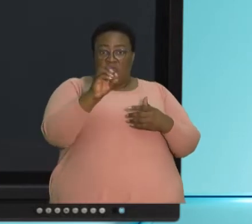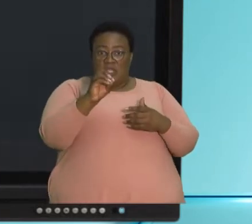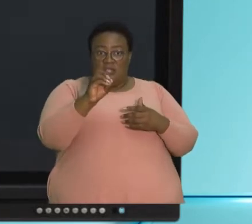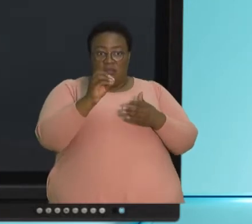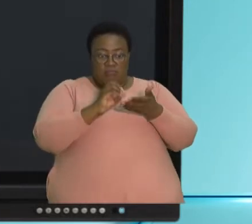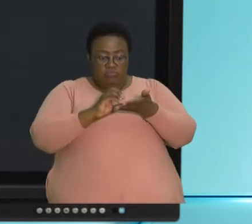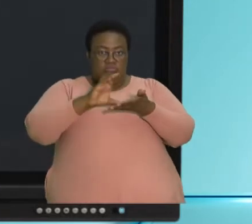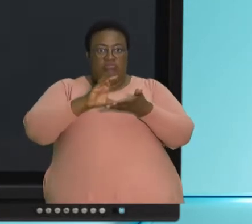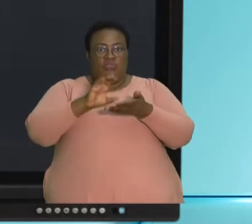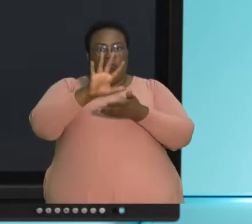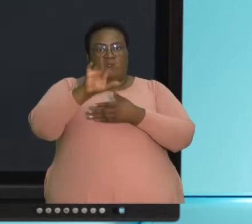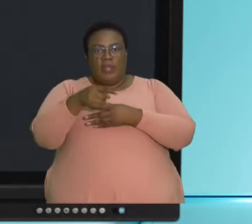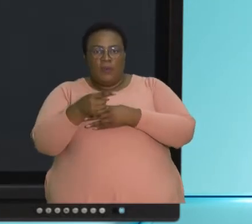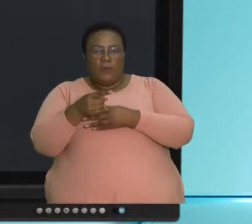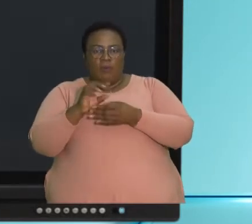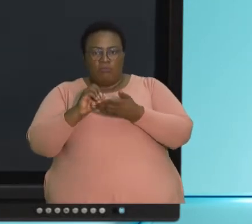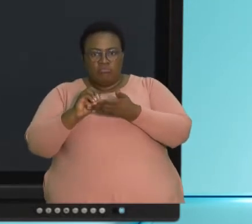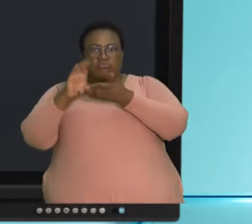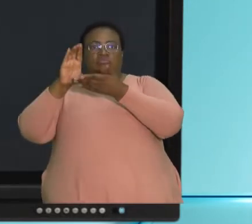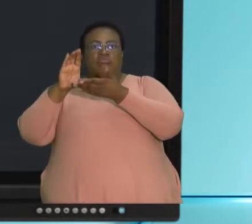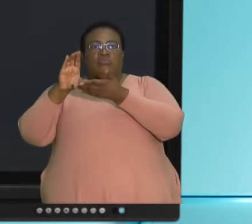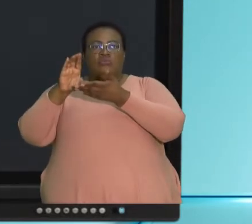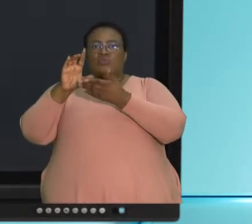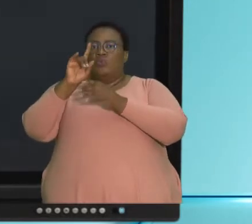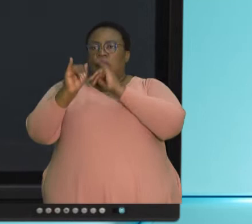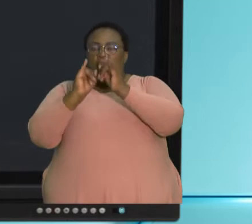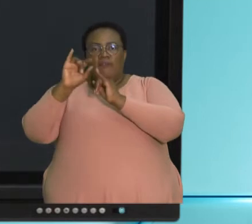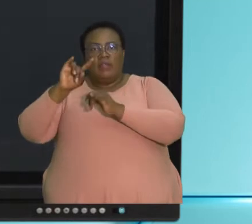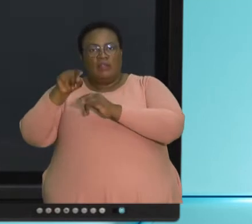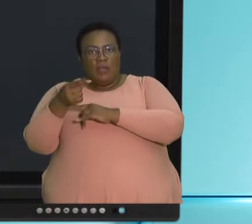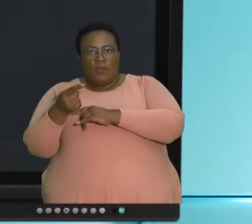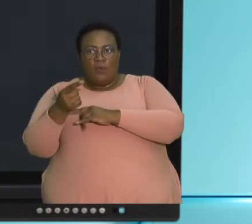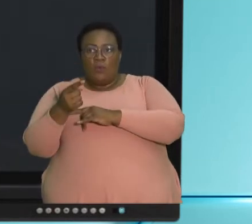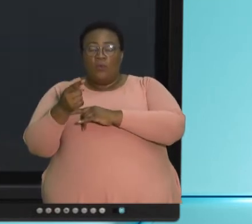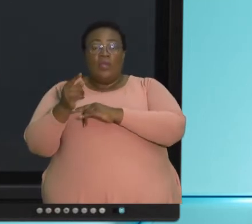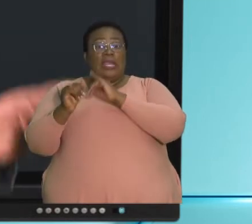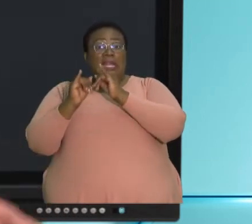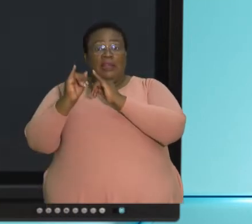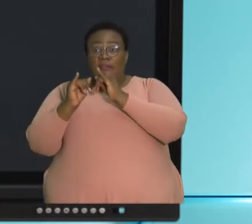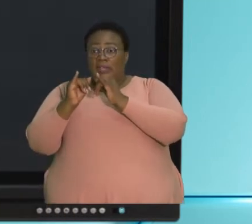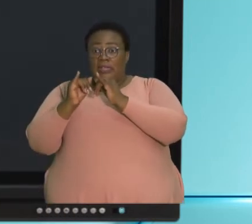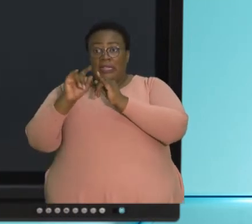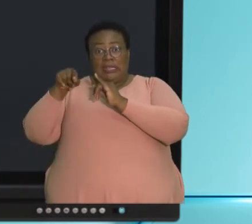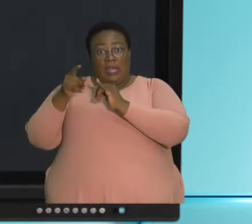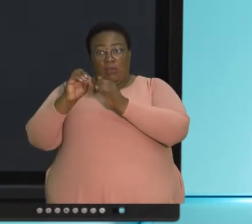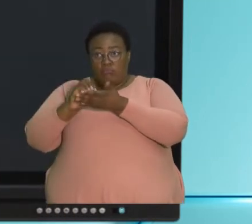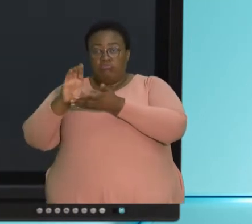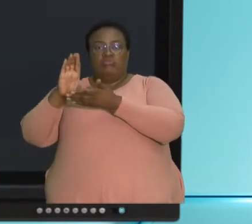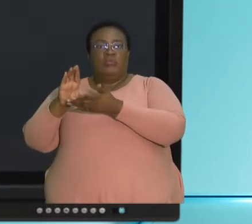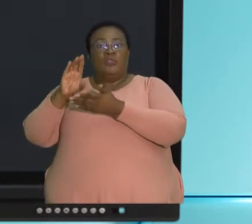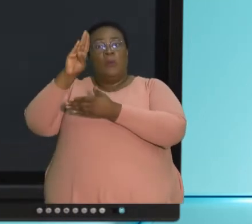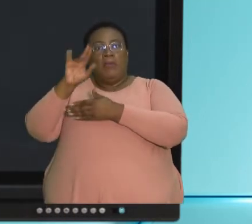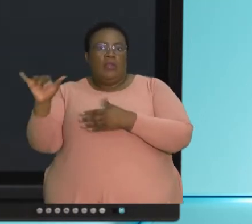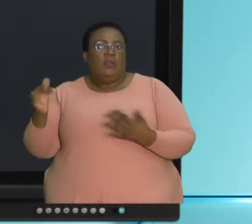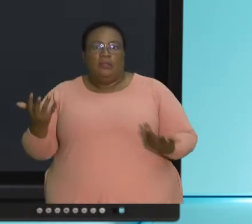their 5,000 rand into maybe 11,000 and their 11,000 into the billions that they're now worth?